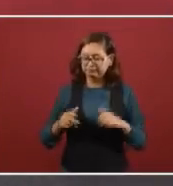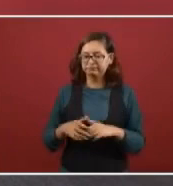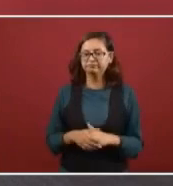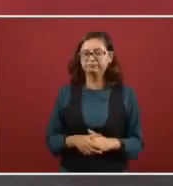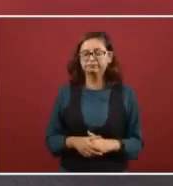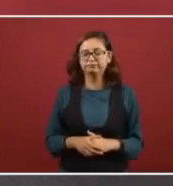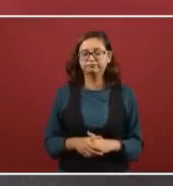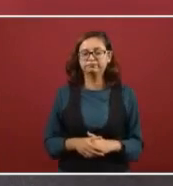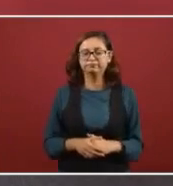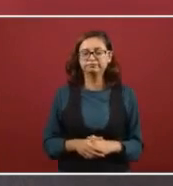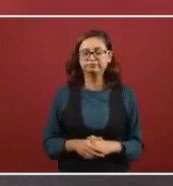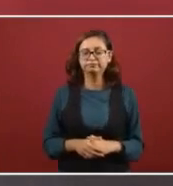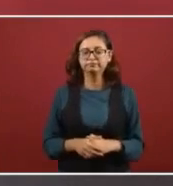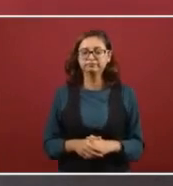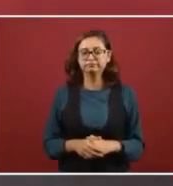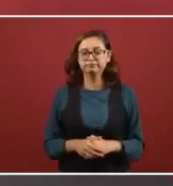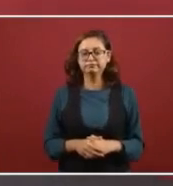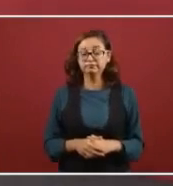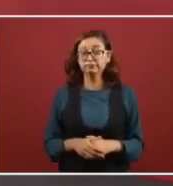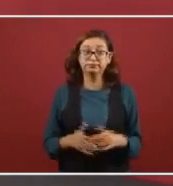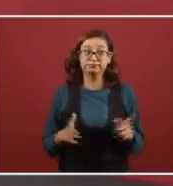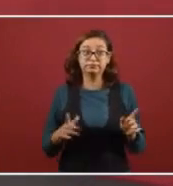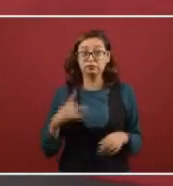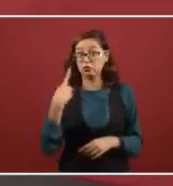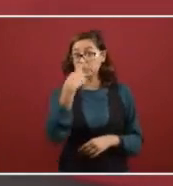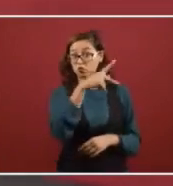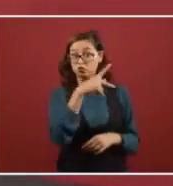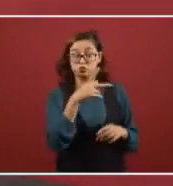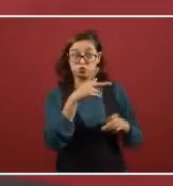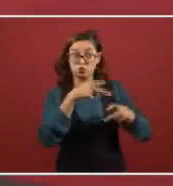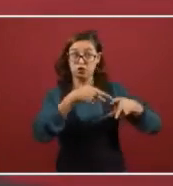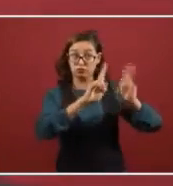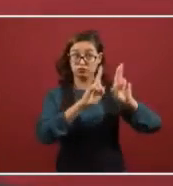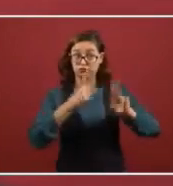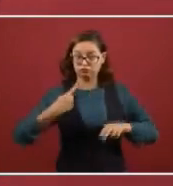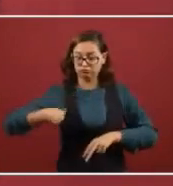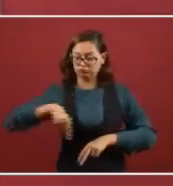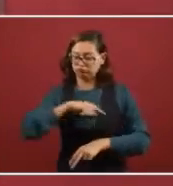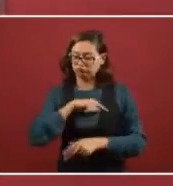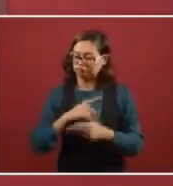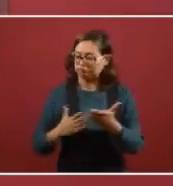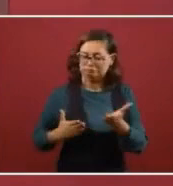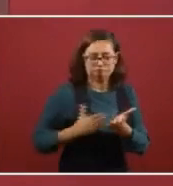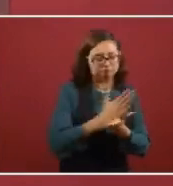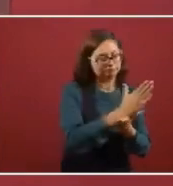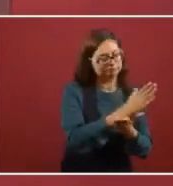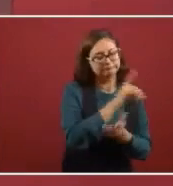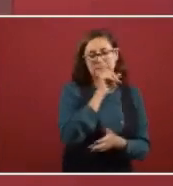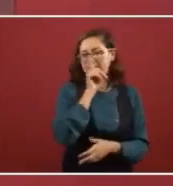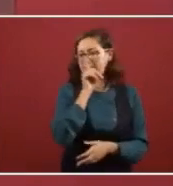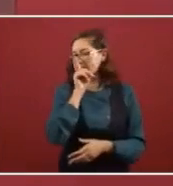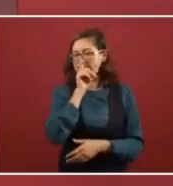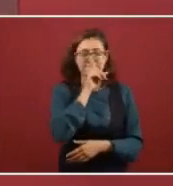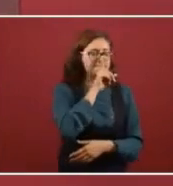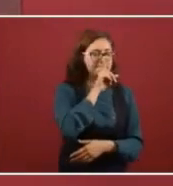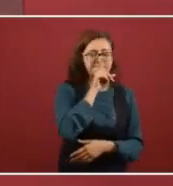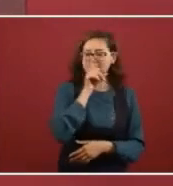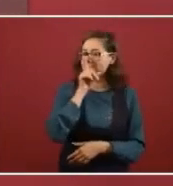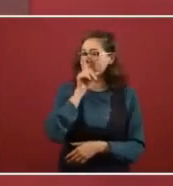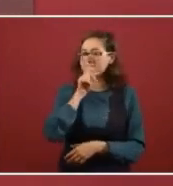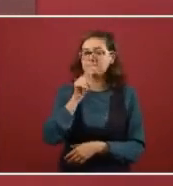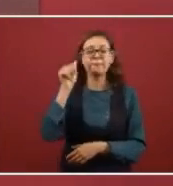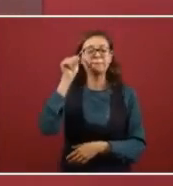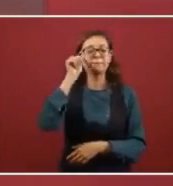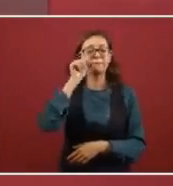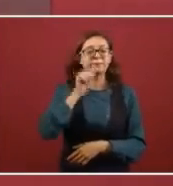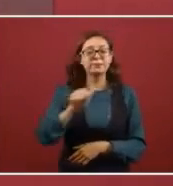No inmiscuirnos porque también And let's not get mixed together siempre se or busca confused with each other, que because they